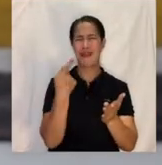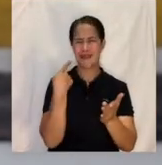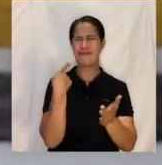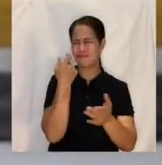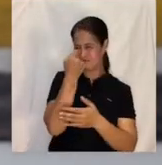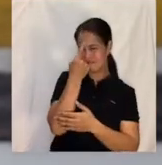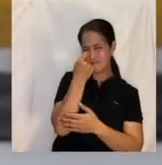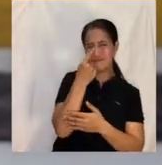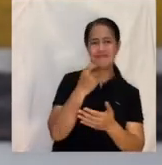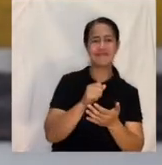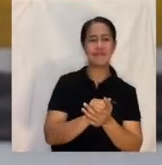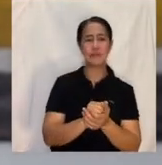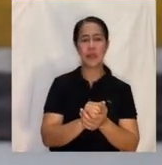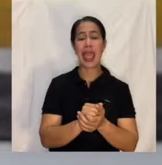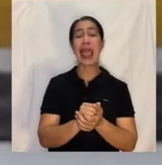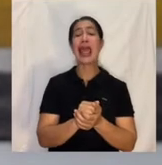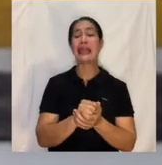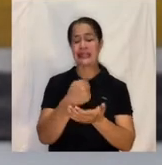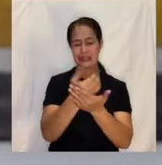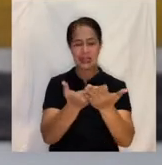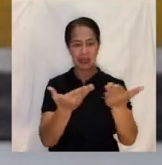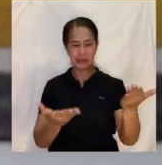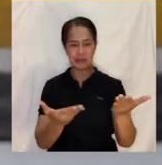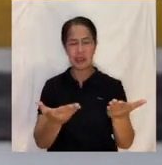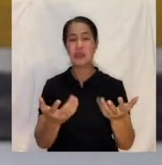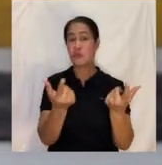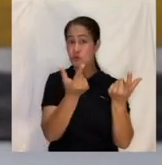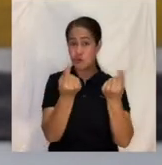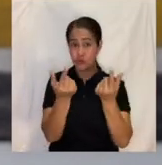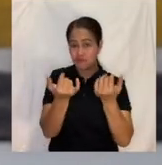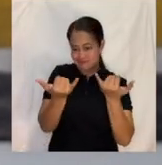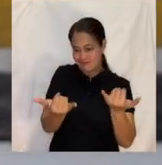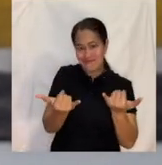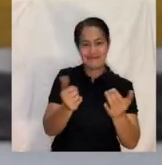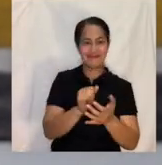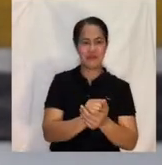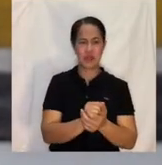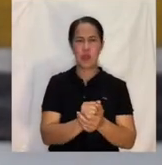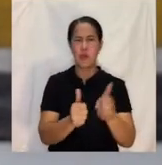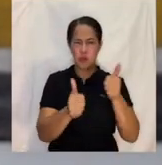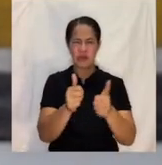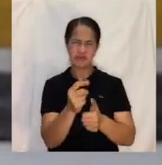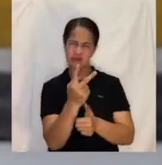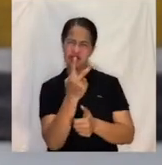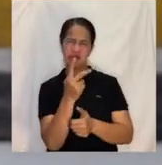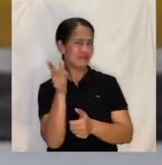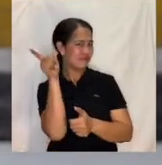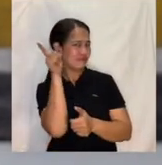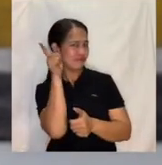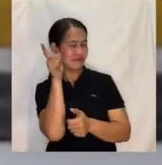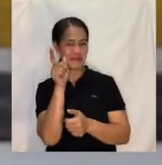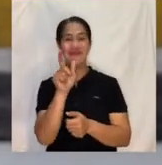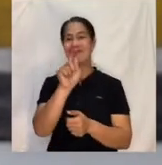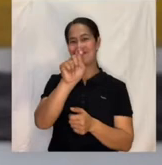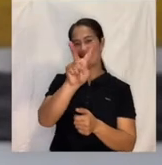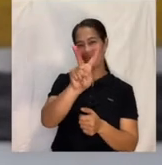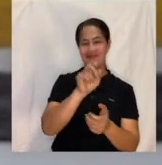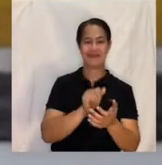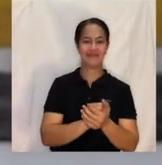might understand it as something that you are doing right now, which is listening to me on